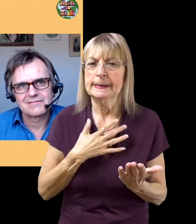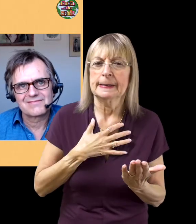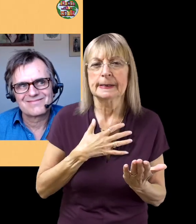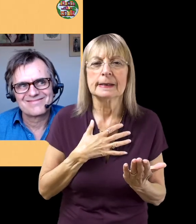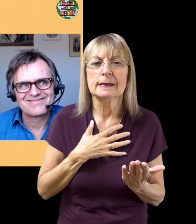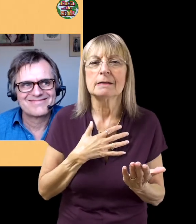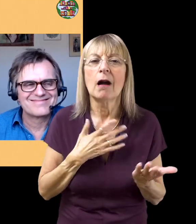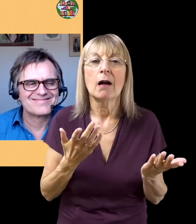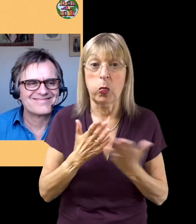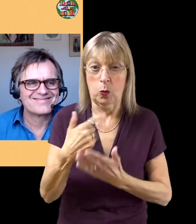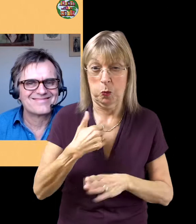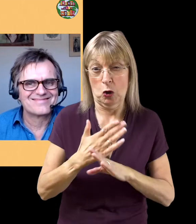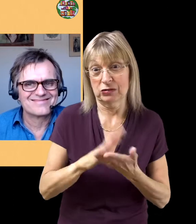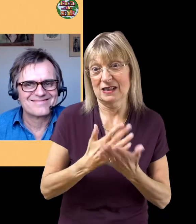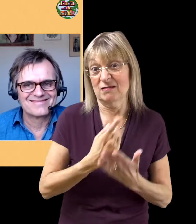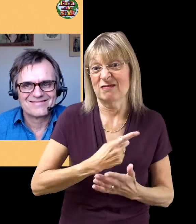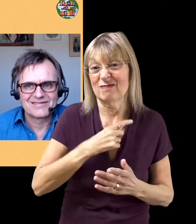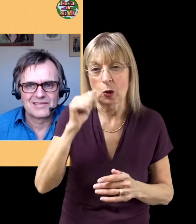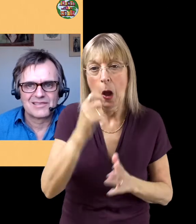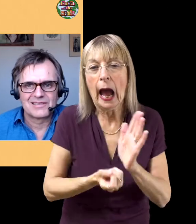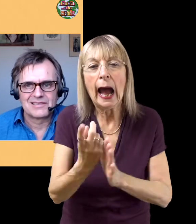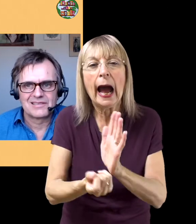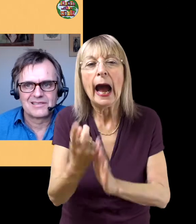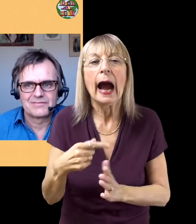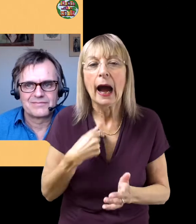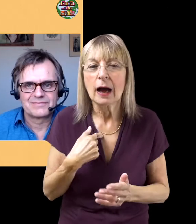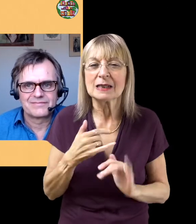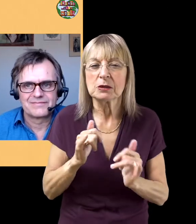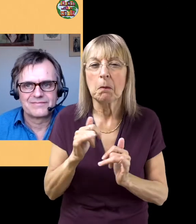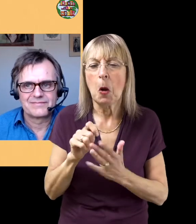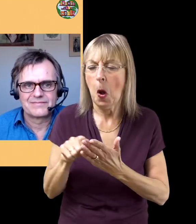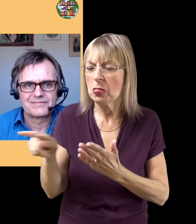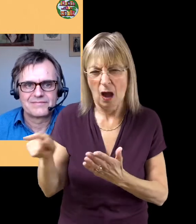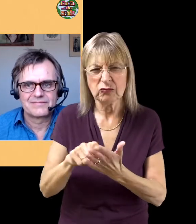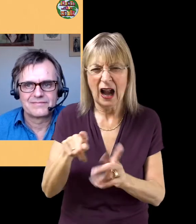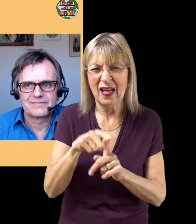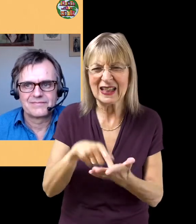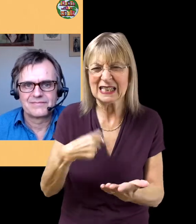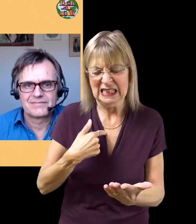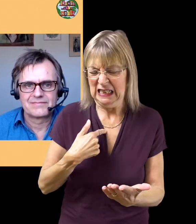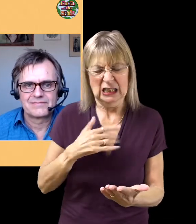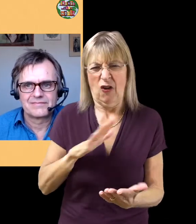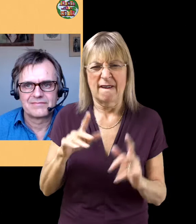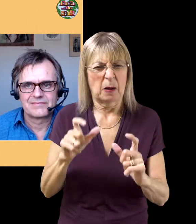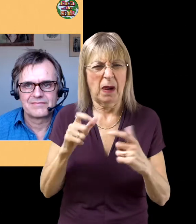this. Because I work as a translator as well, and every once in a while I think, I wish the author hadn't done this. It's making me very